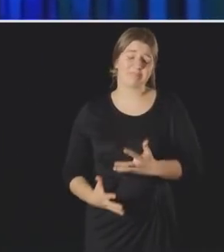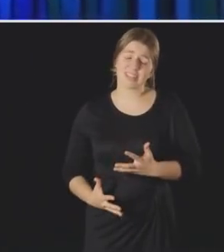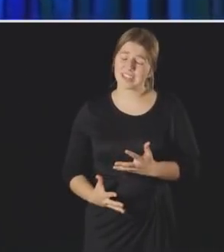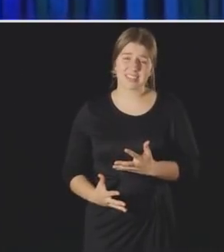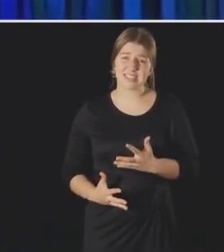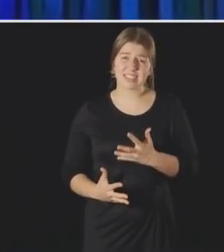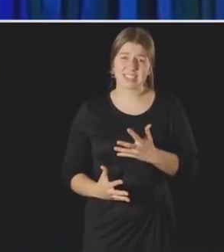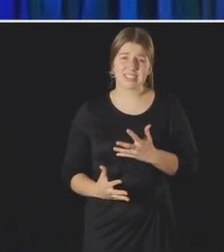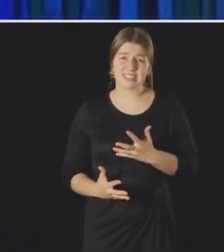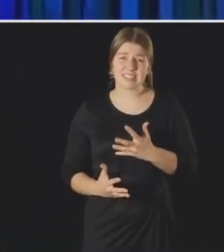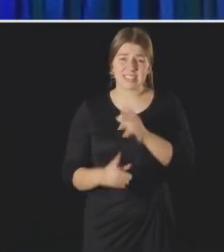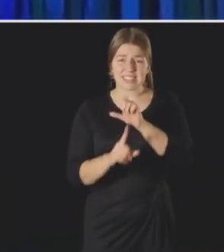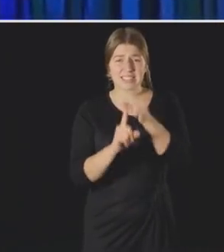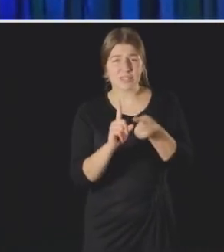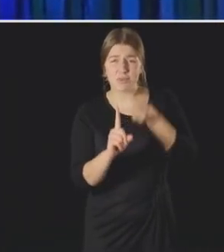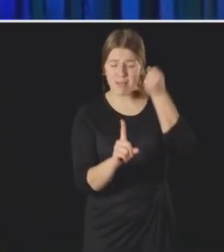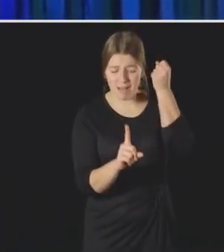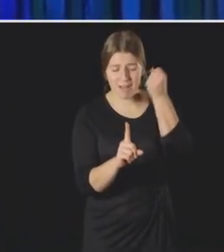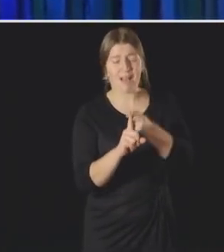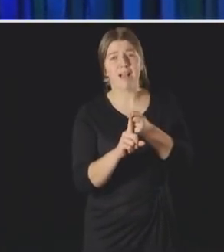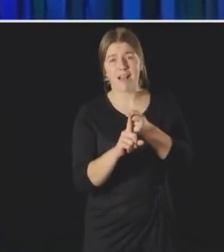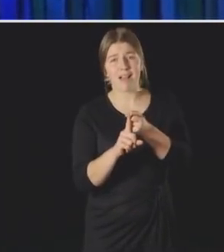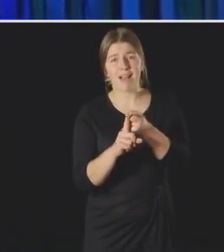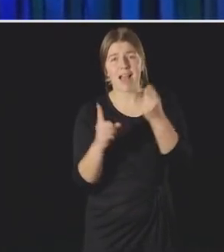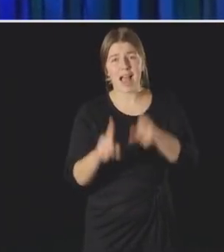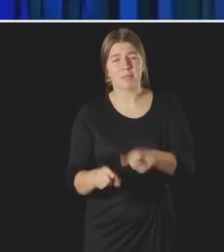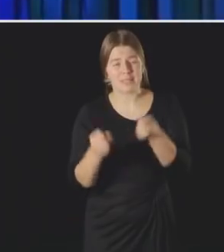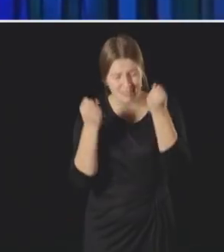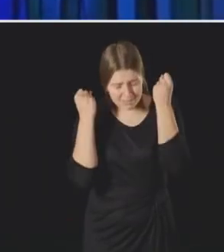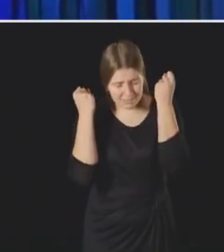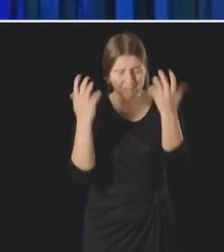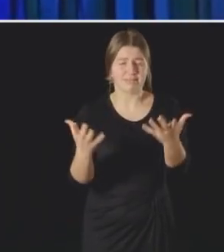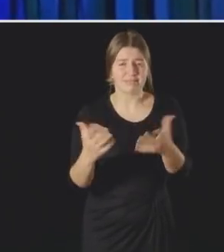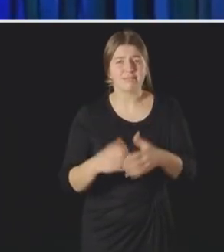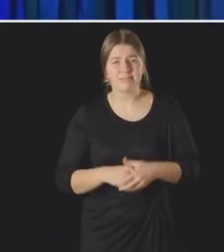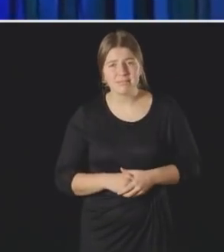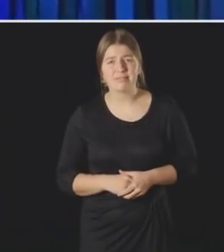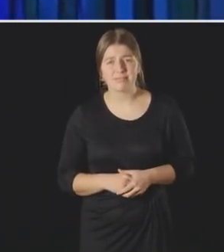Unfortunately, this situation is all too real for many Americans today.